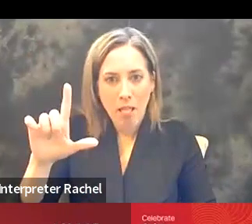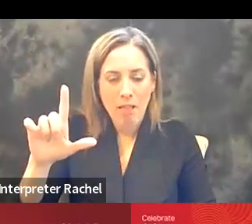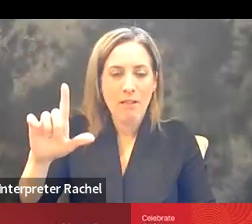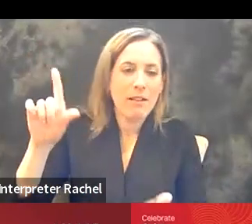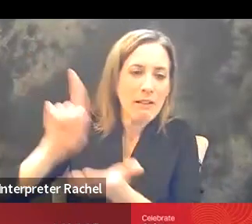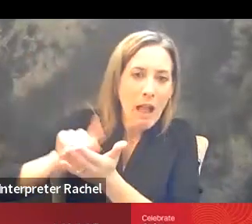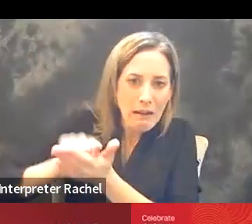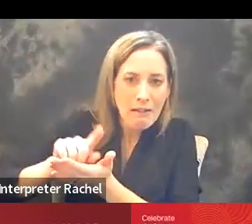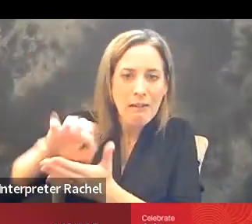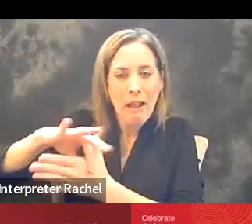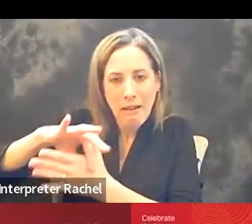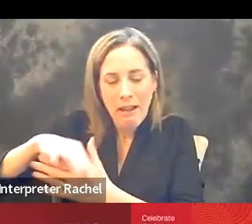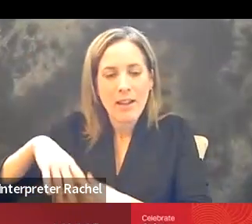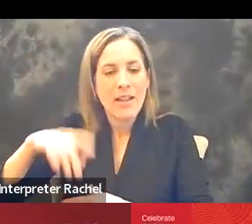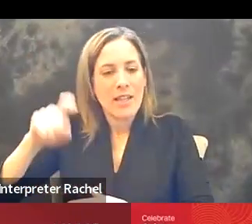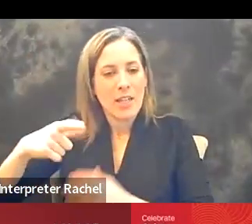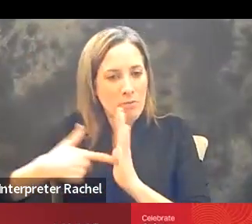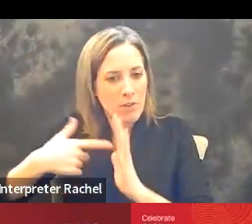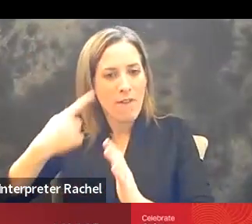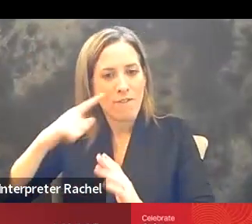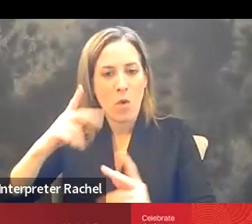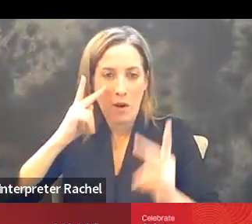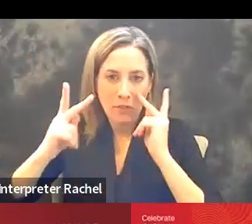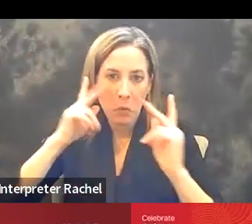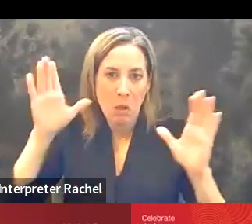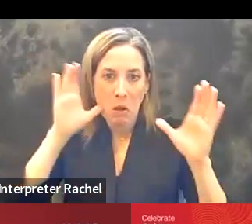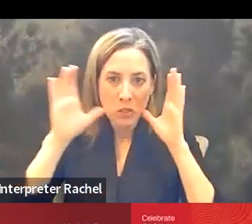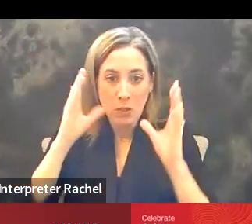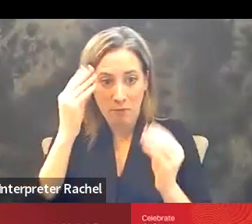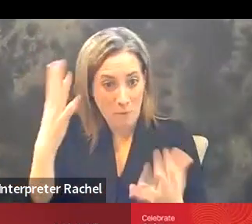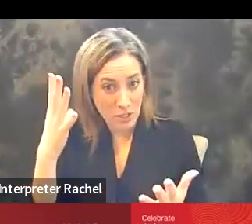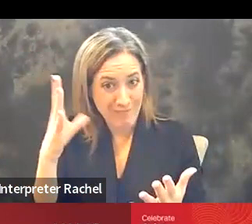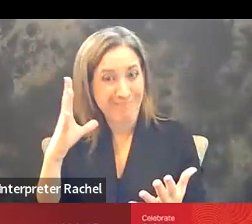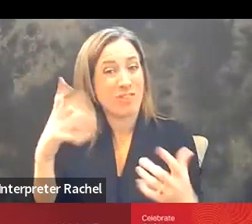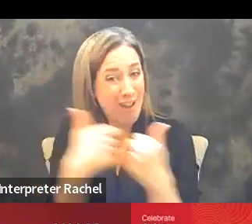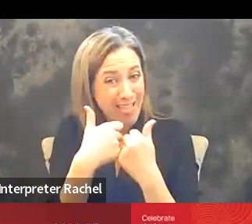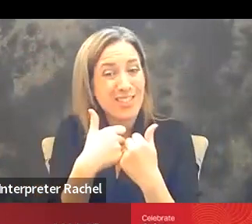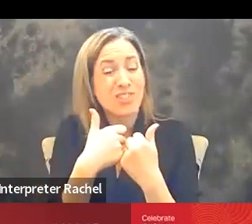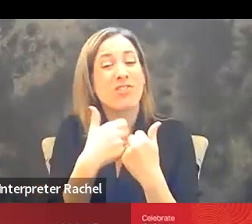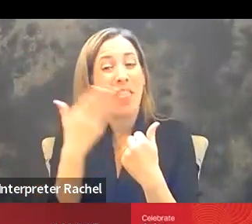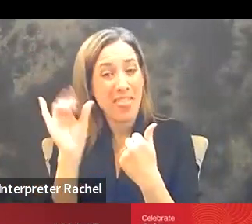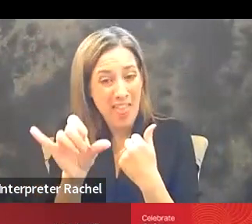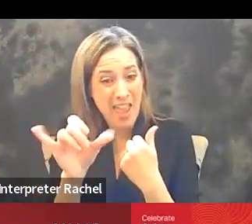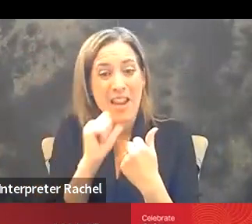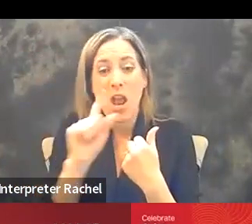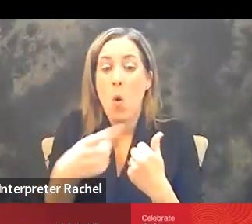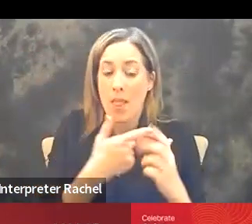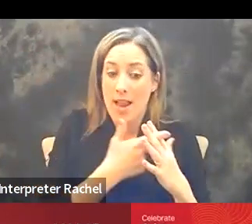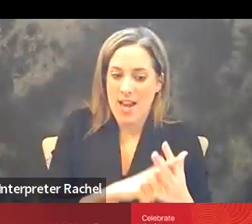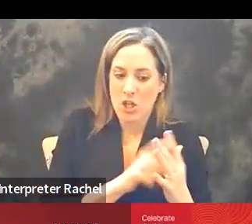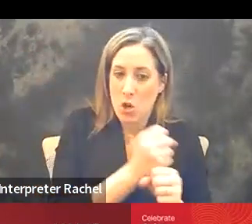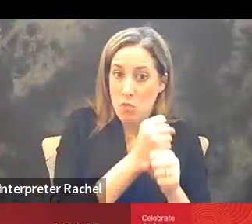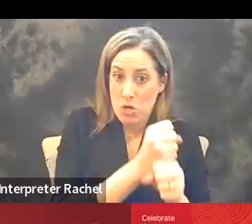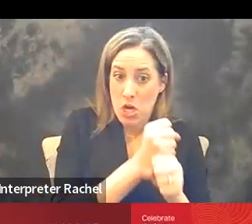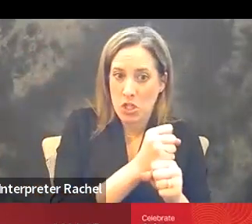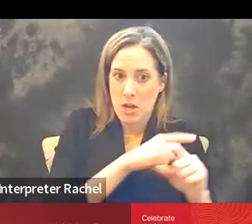need to be involved when you're talking about producing audiovisual material. The challenge then is not just the initial production of such things,